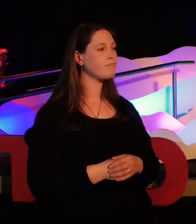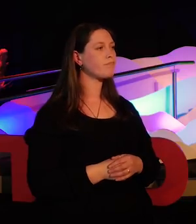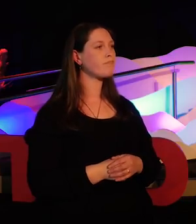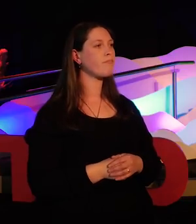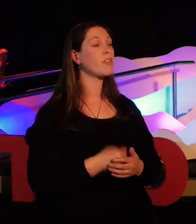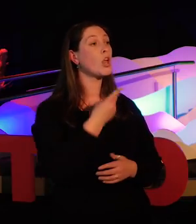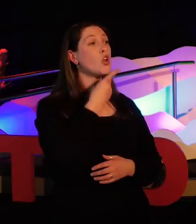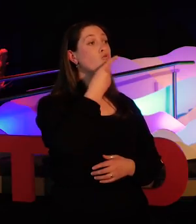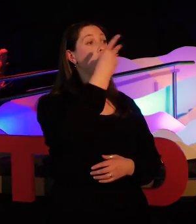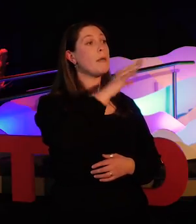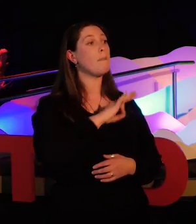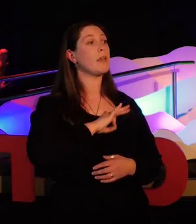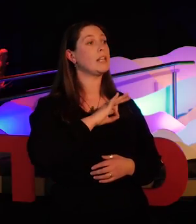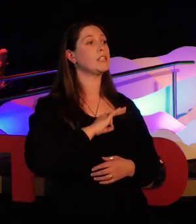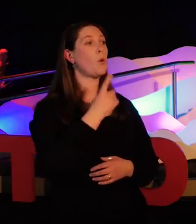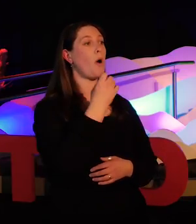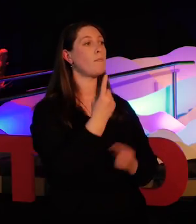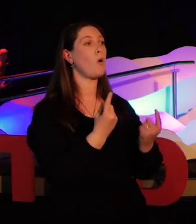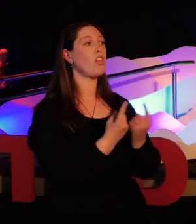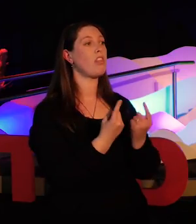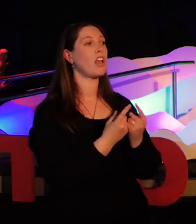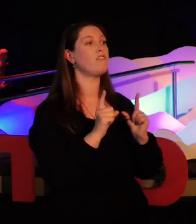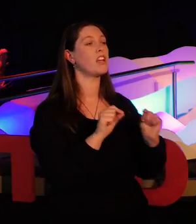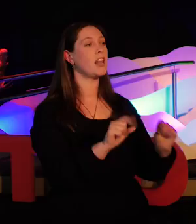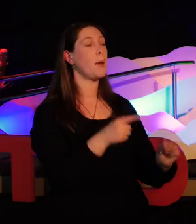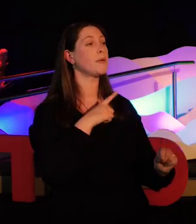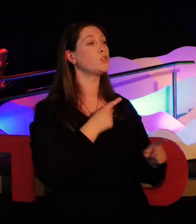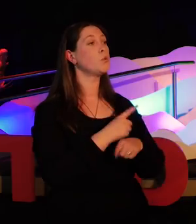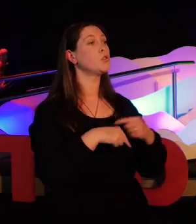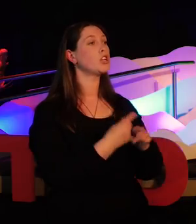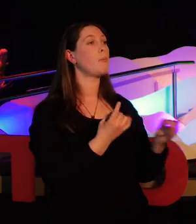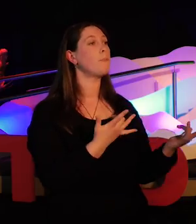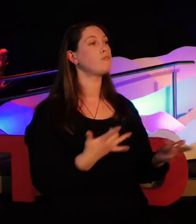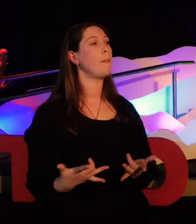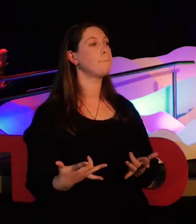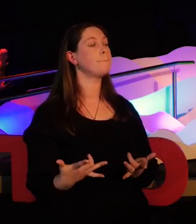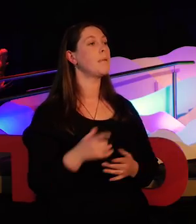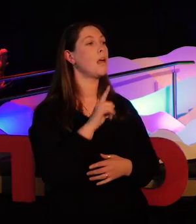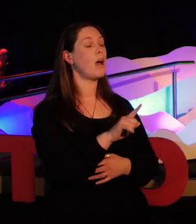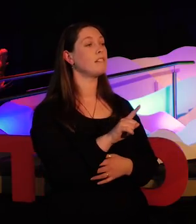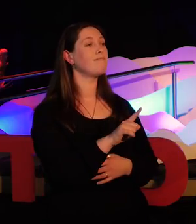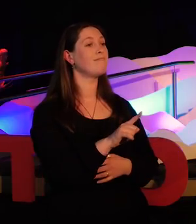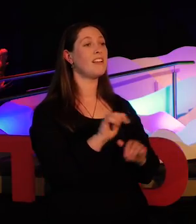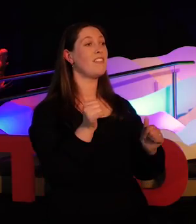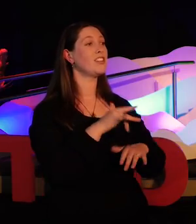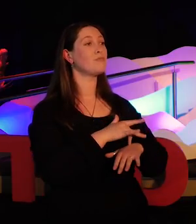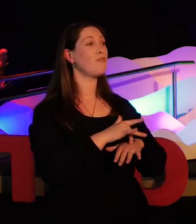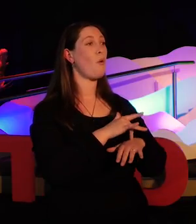These repeat medalists have done one other thing, because we've talked about the preparation, but they have